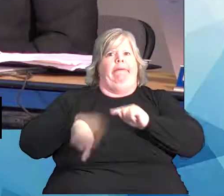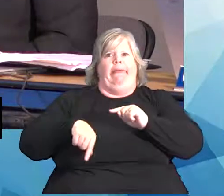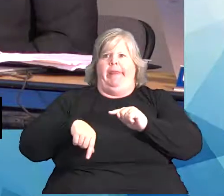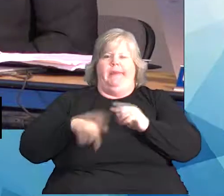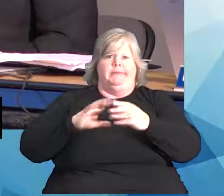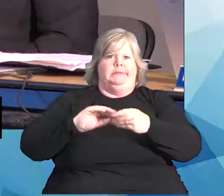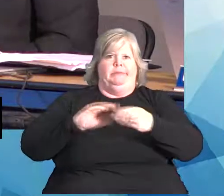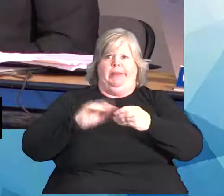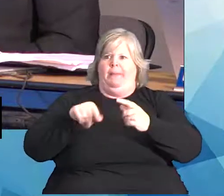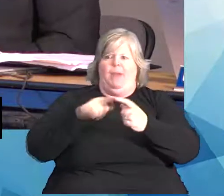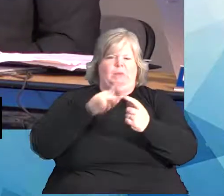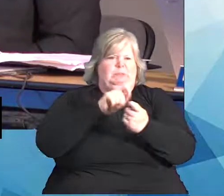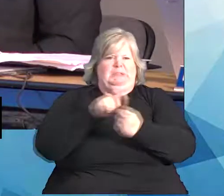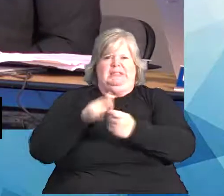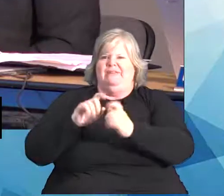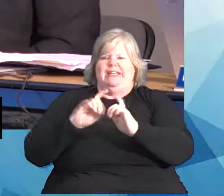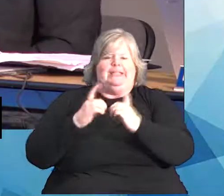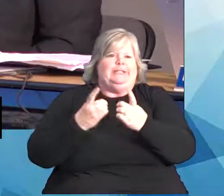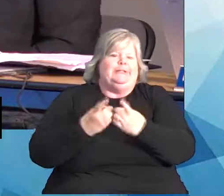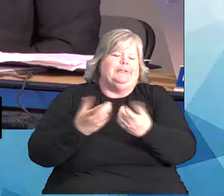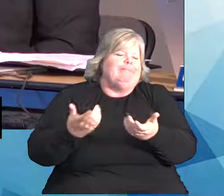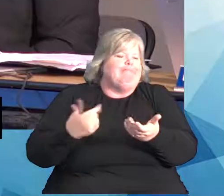about any individual district.